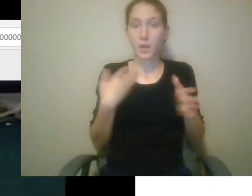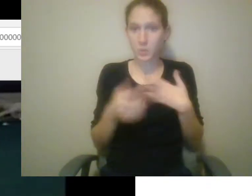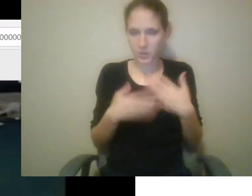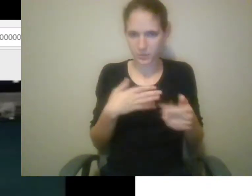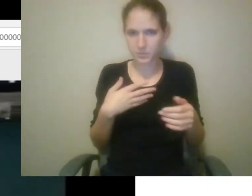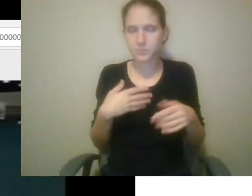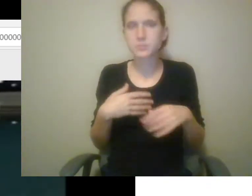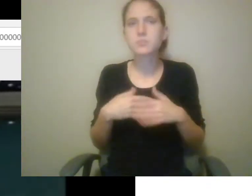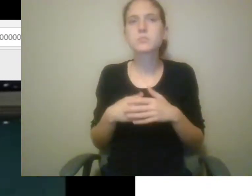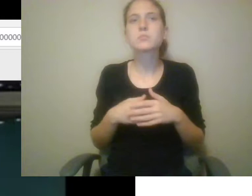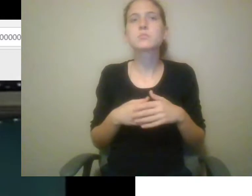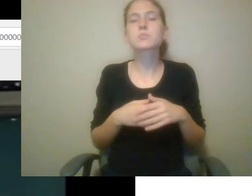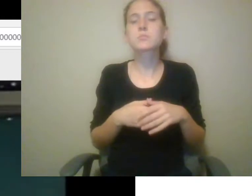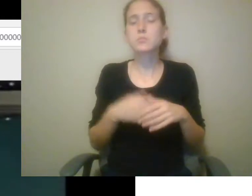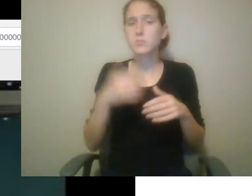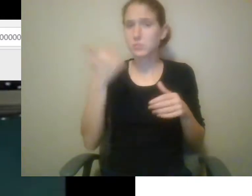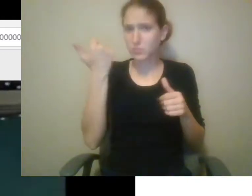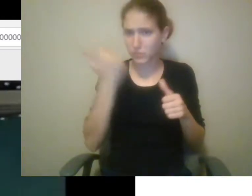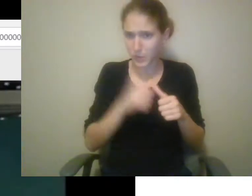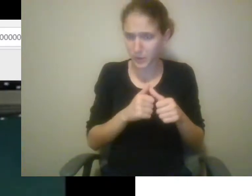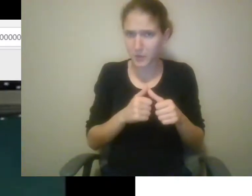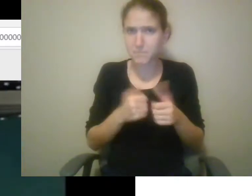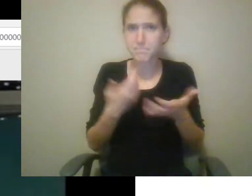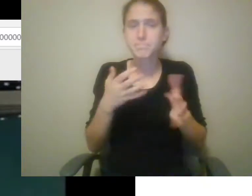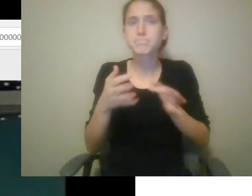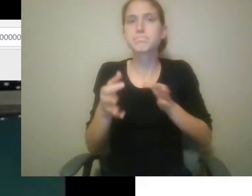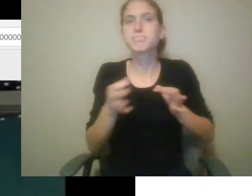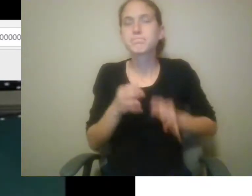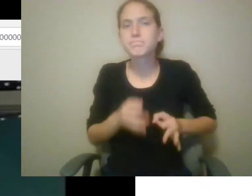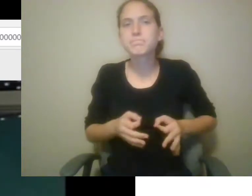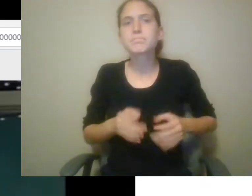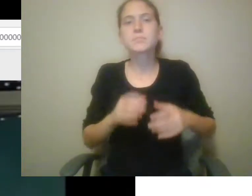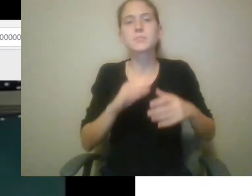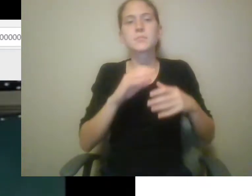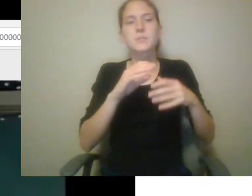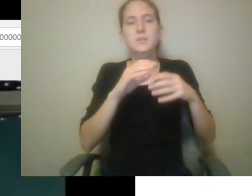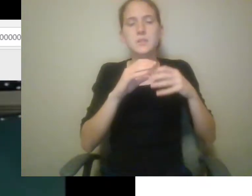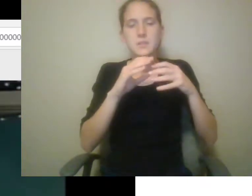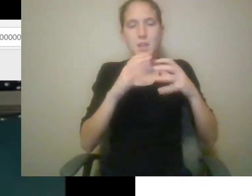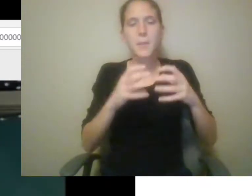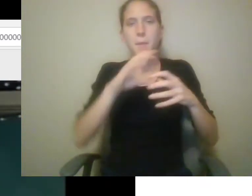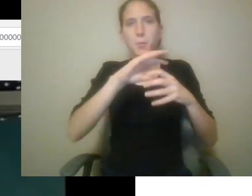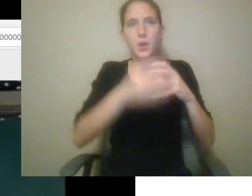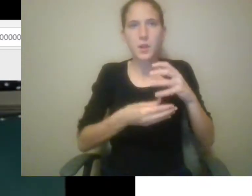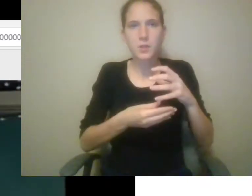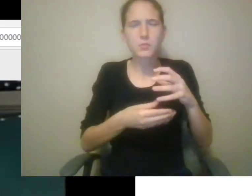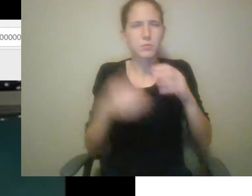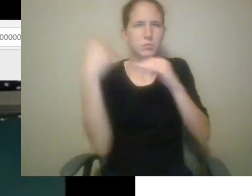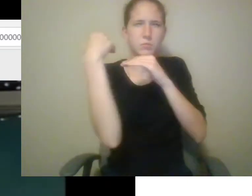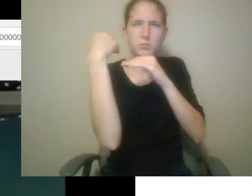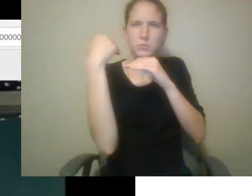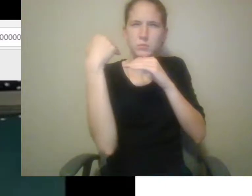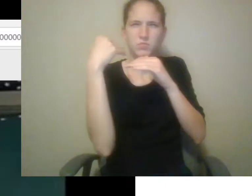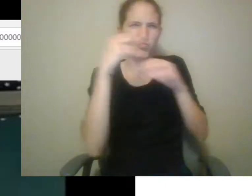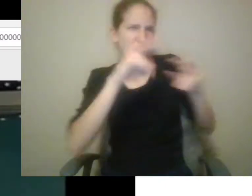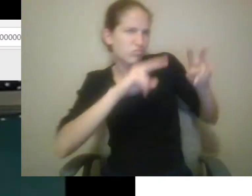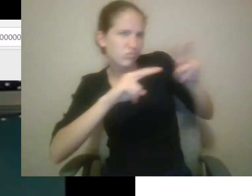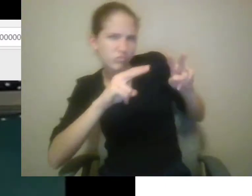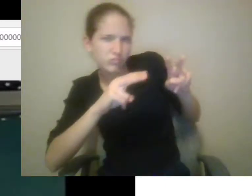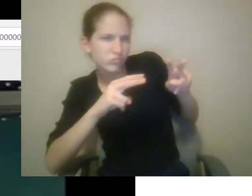right here, where it says that the job of the cell membrane is to control what goes in and out of the cell. All